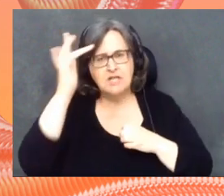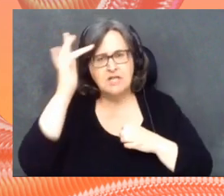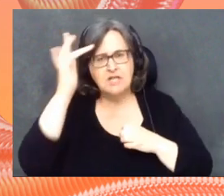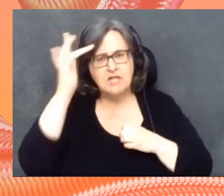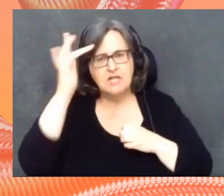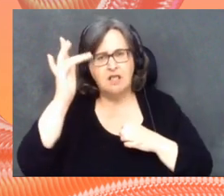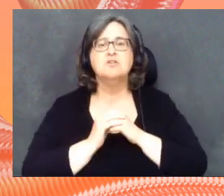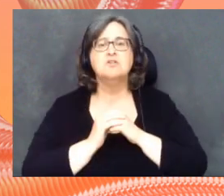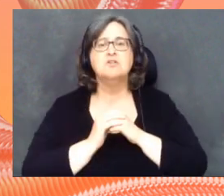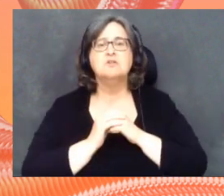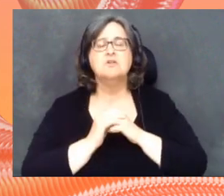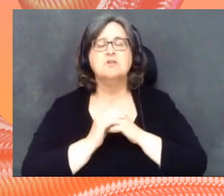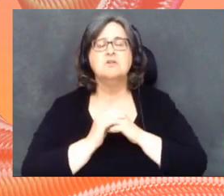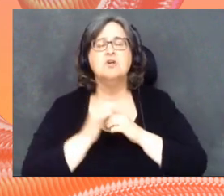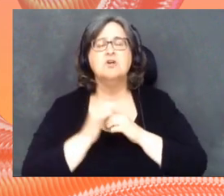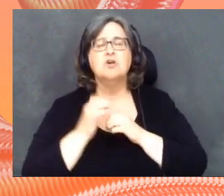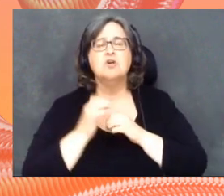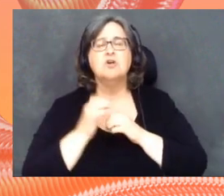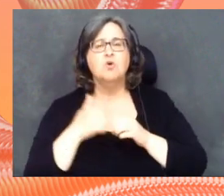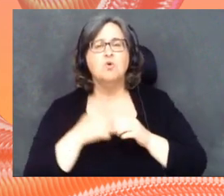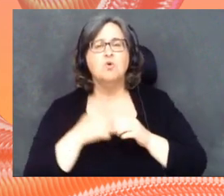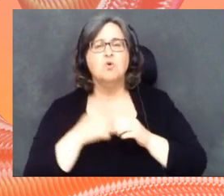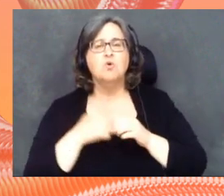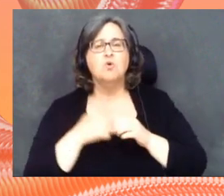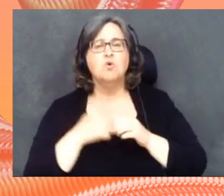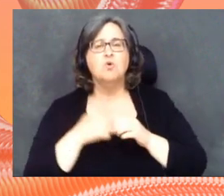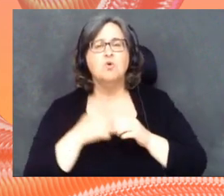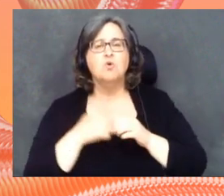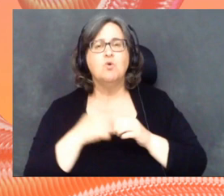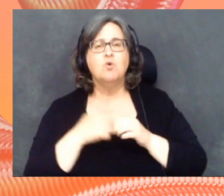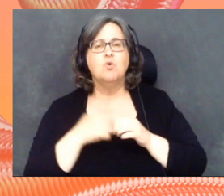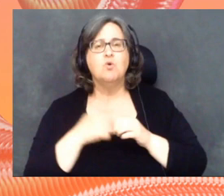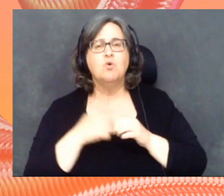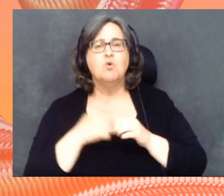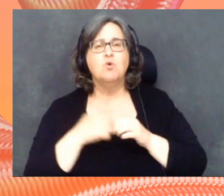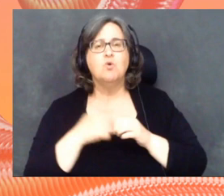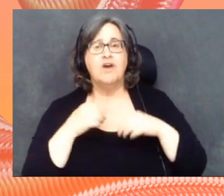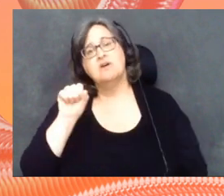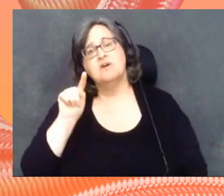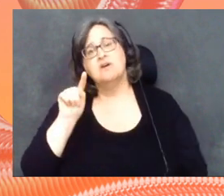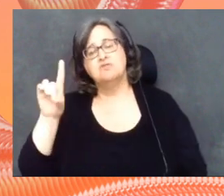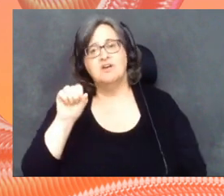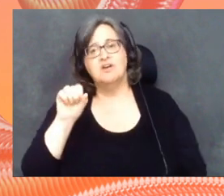the asteroid Astraea, the goddess of justice,